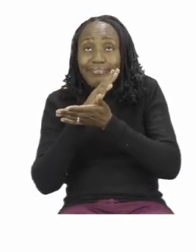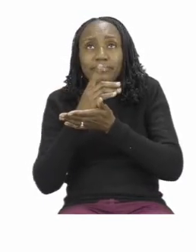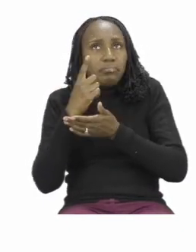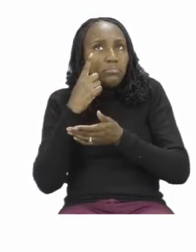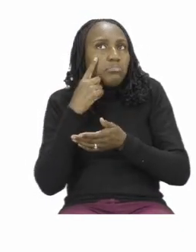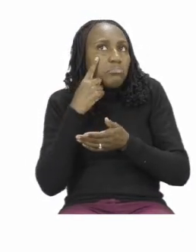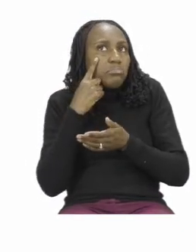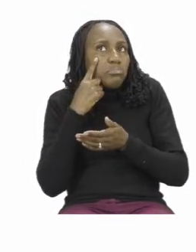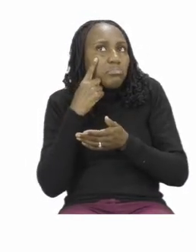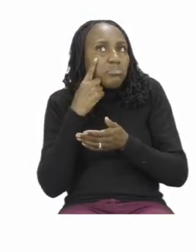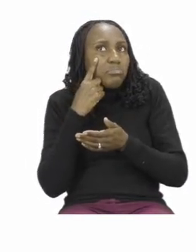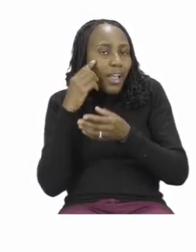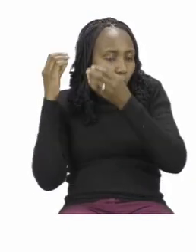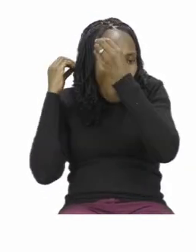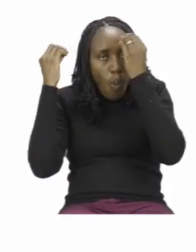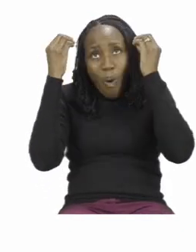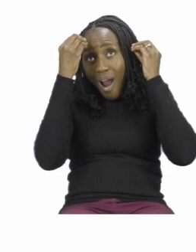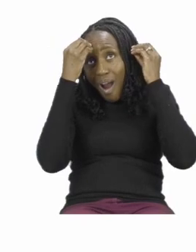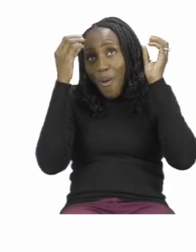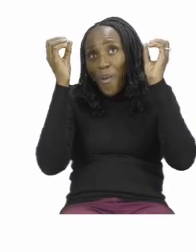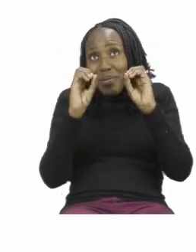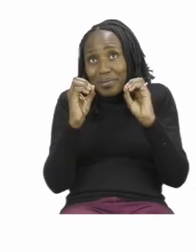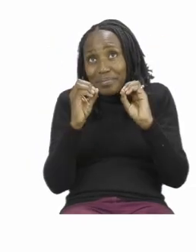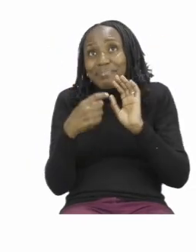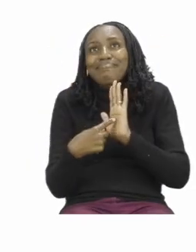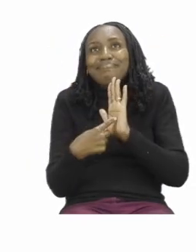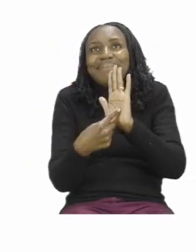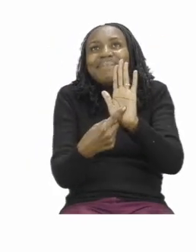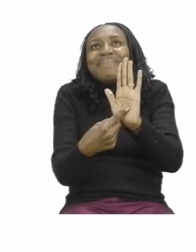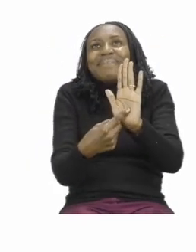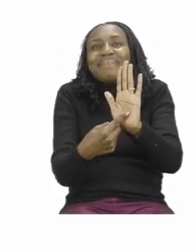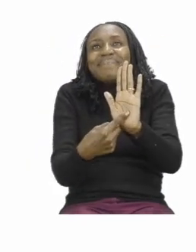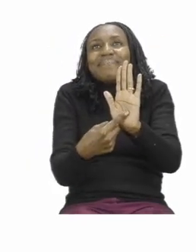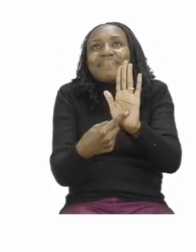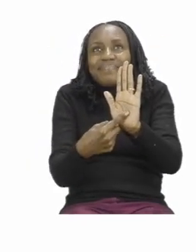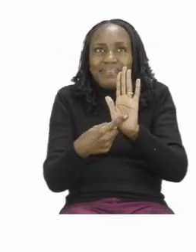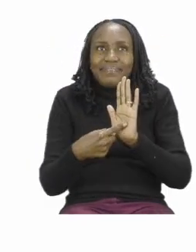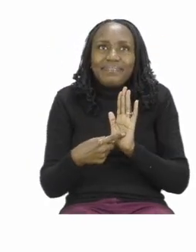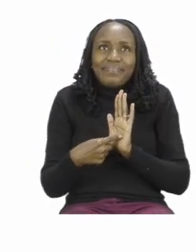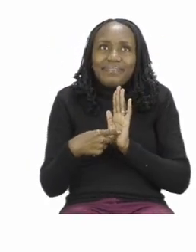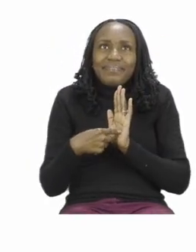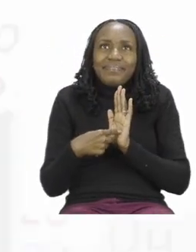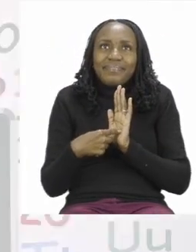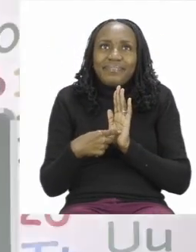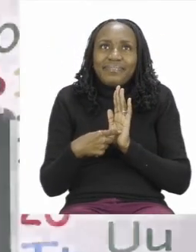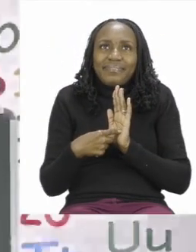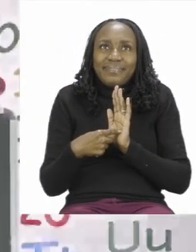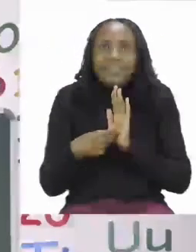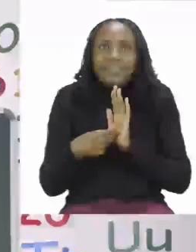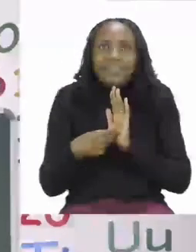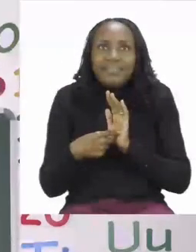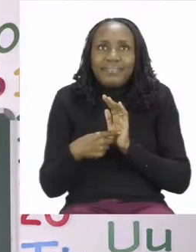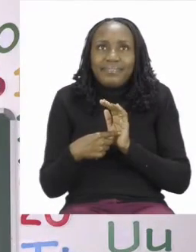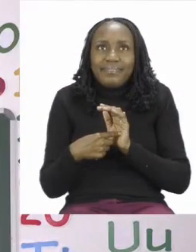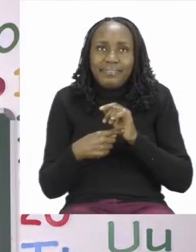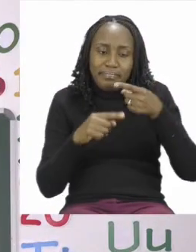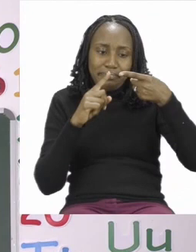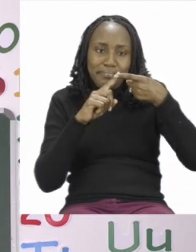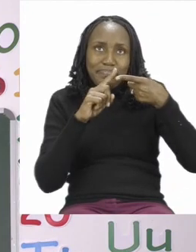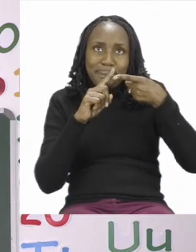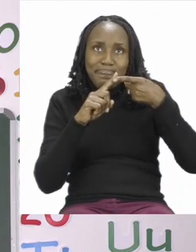you don't get confused. Let's take a look at the board. So we have the first